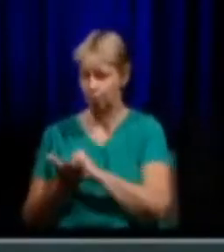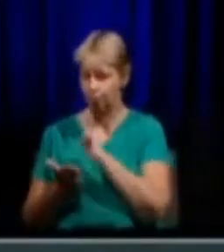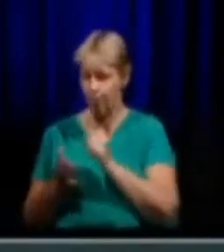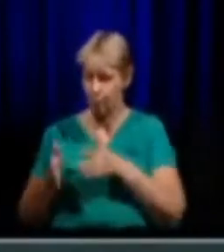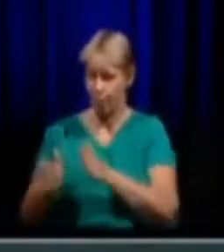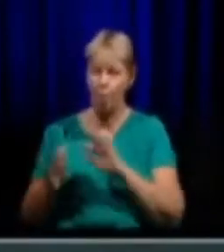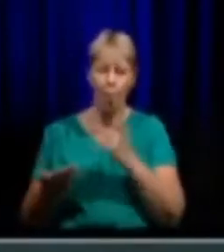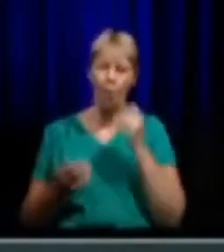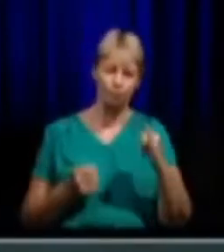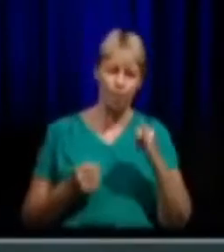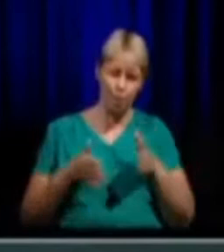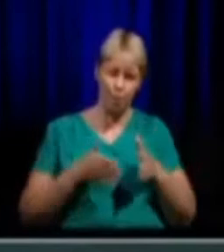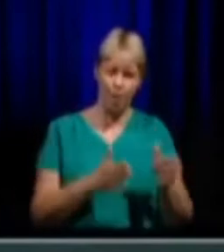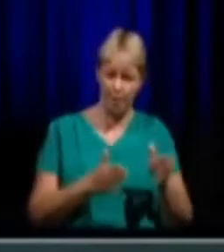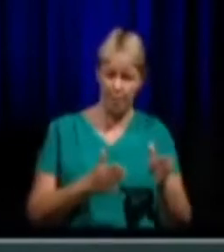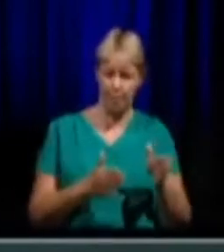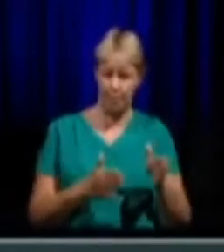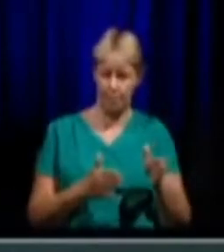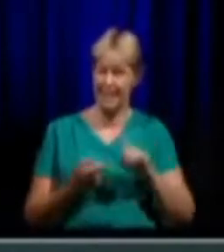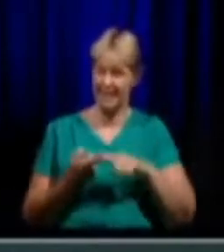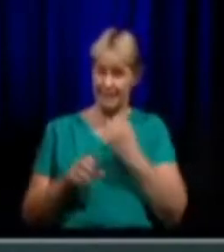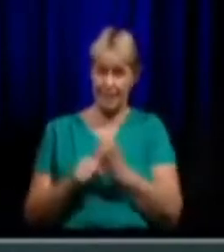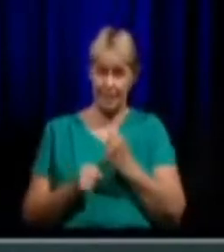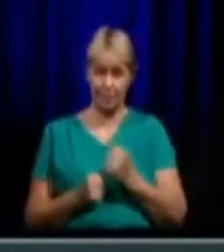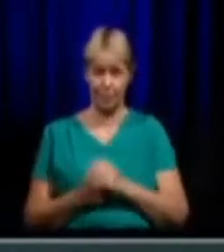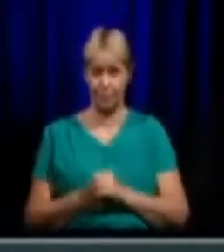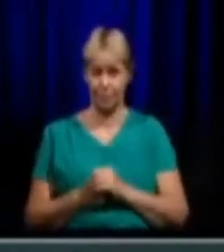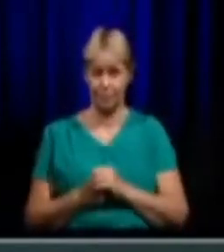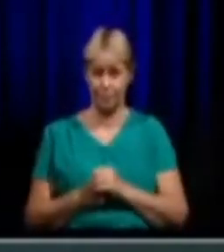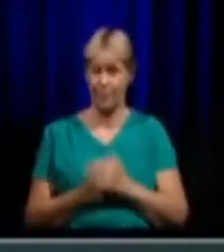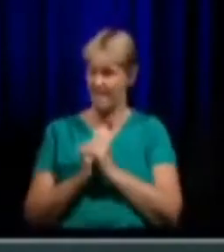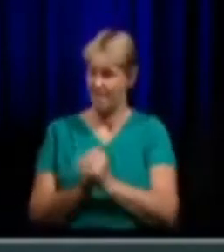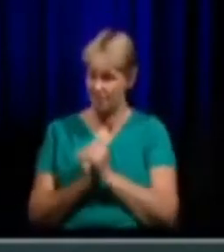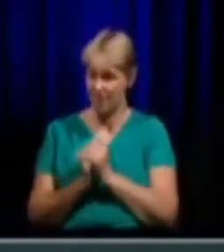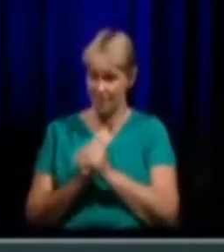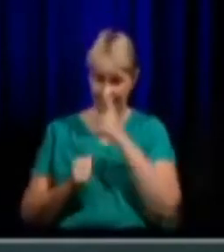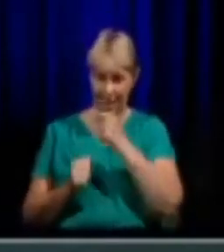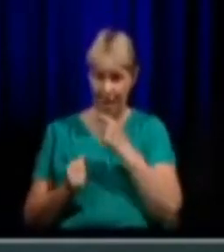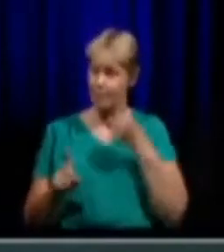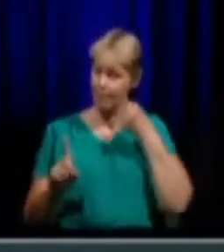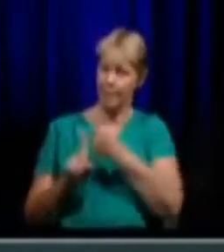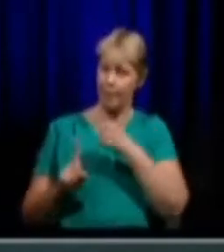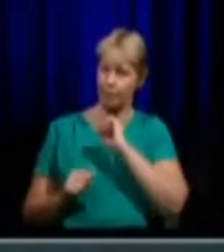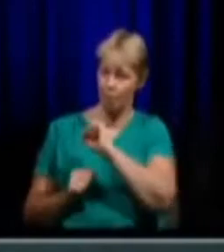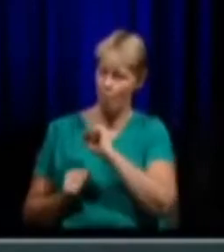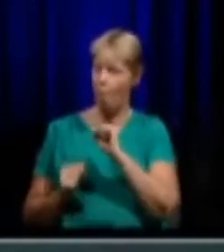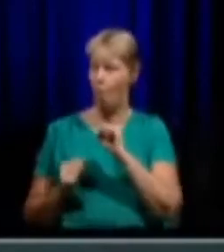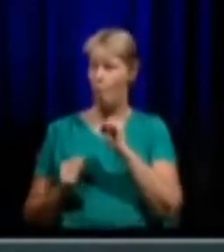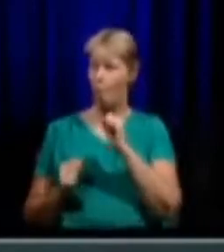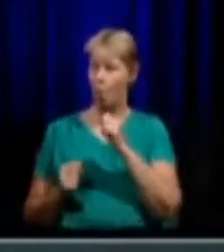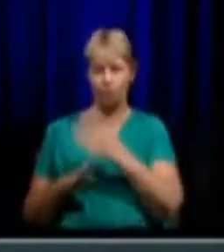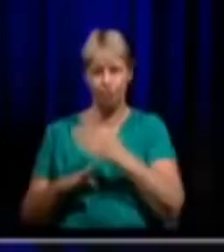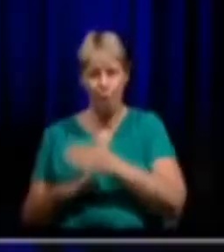I've got a couple of examples. So our friends can affect our career, our finances, our investments, and